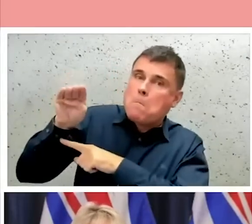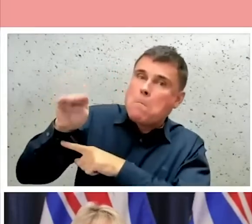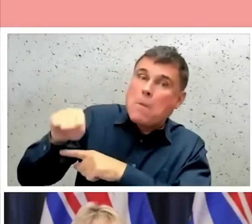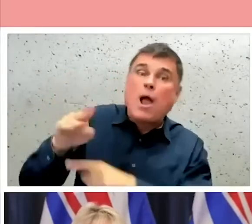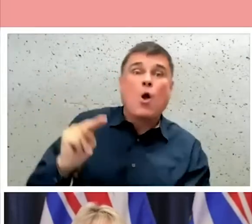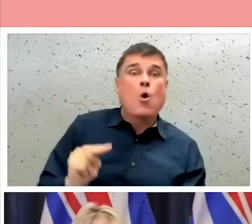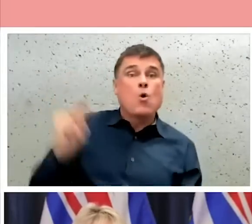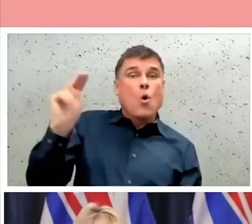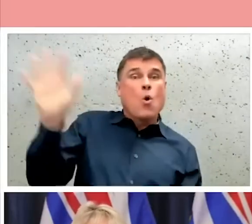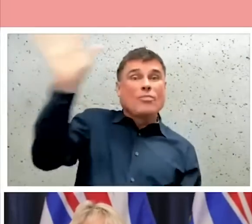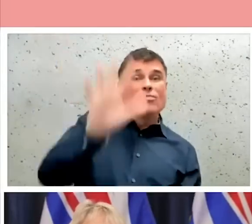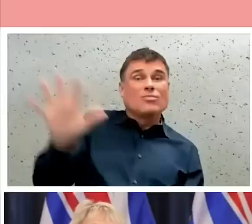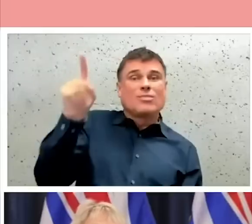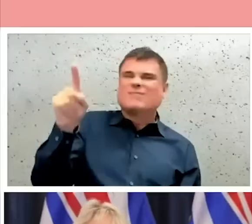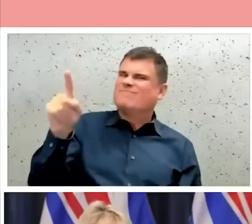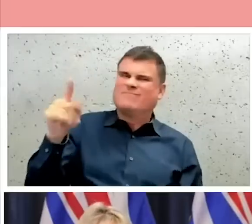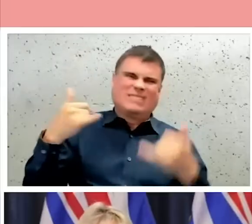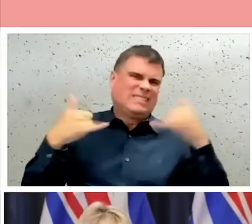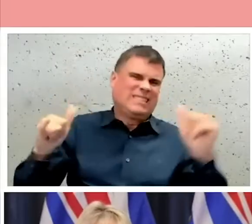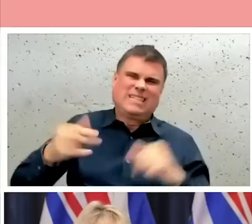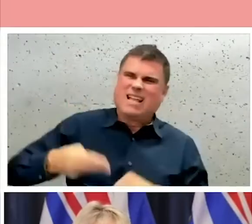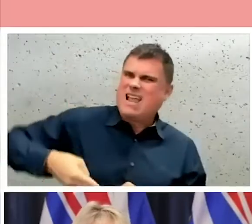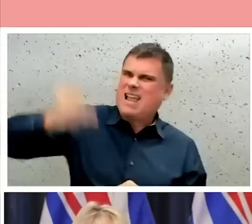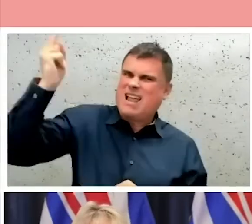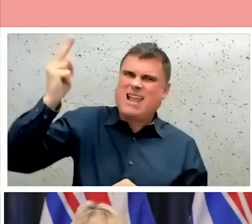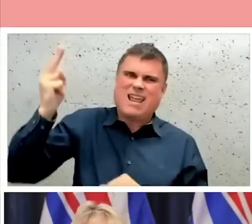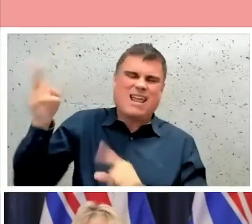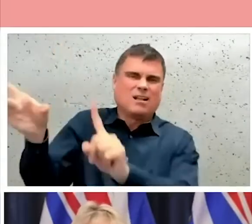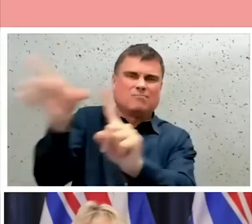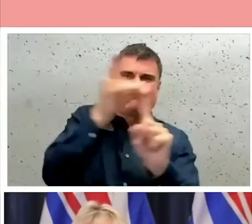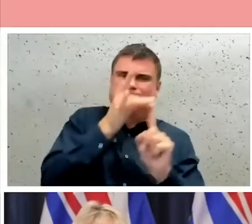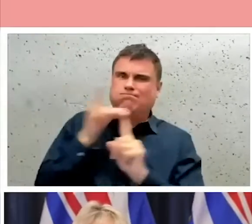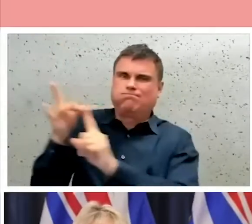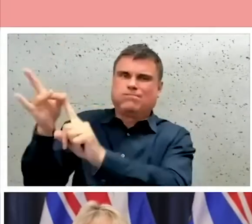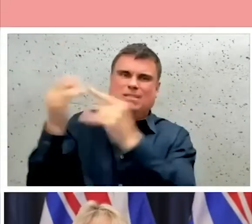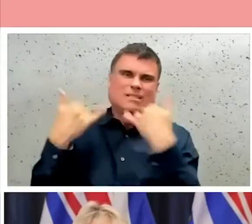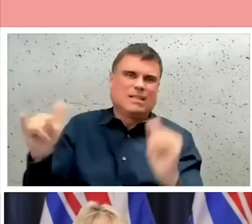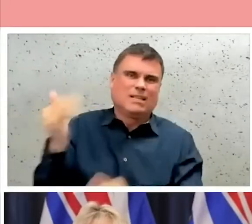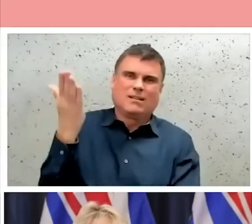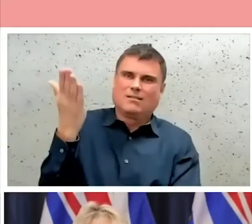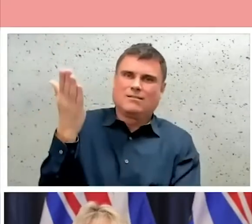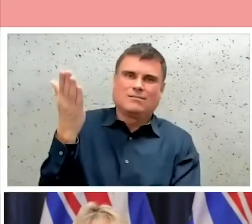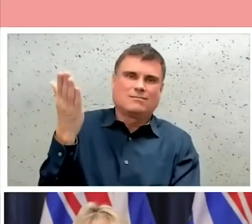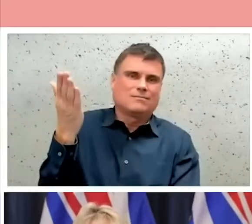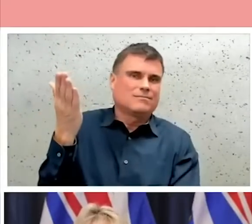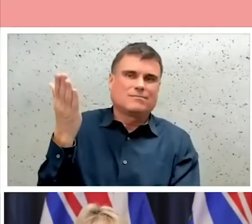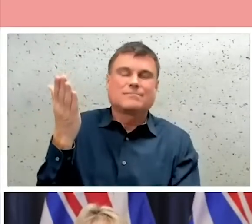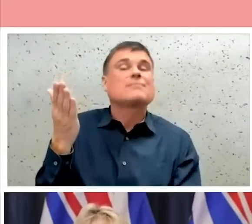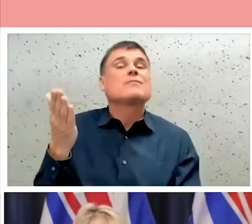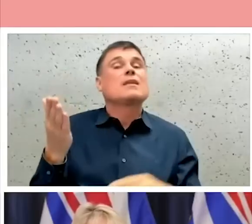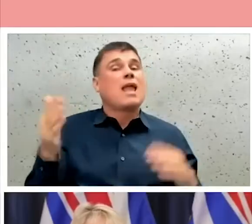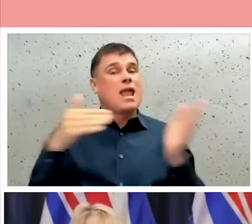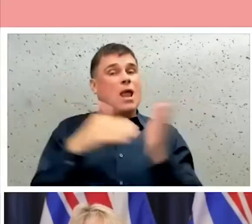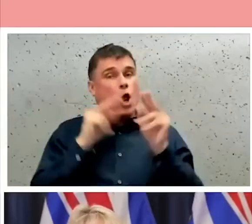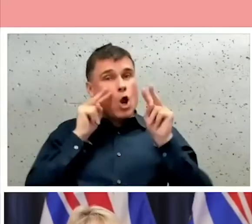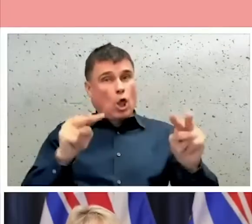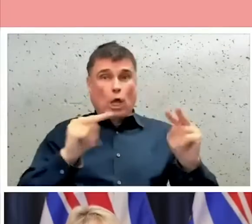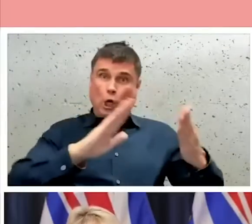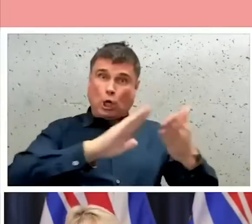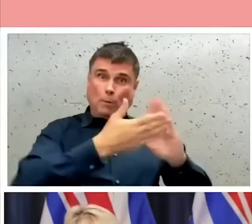other parts of the province, but we know that that is a reflection, again, of what we are seeing in communities across the north,